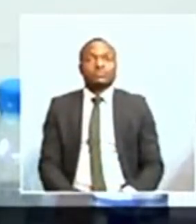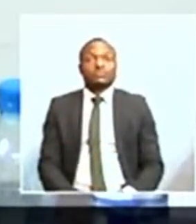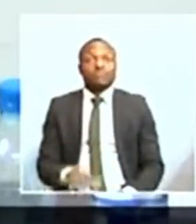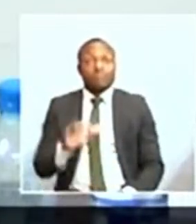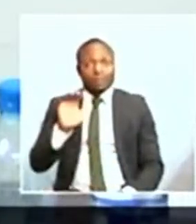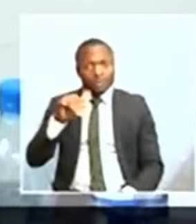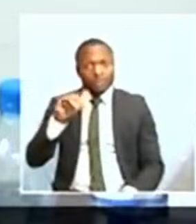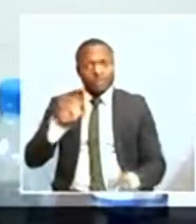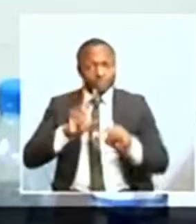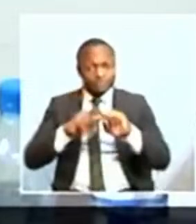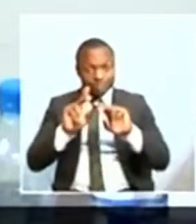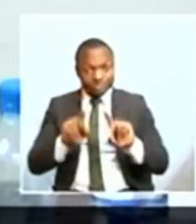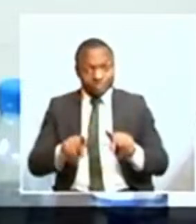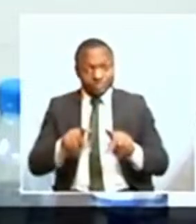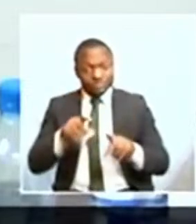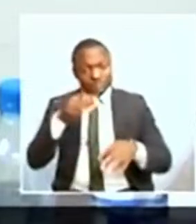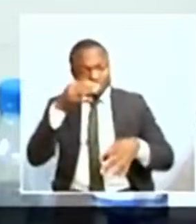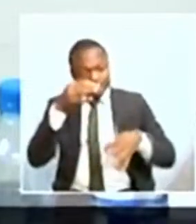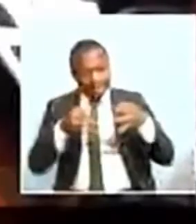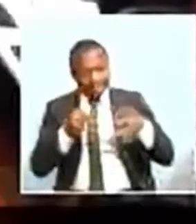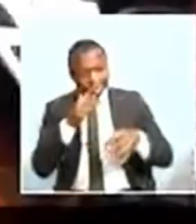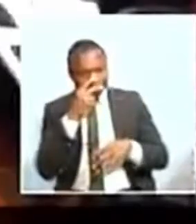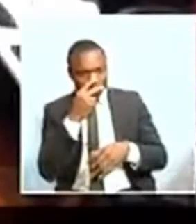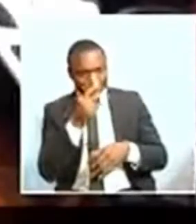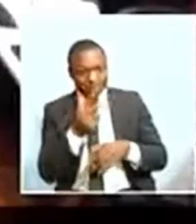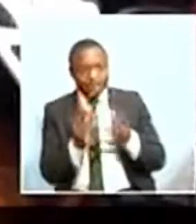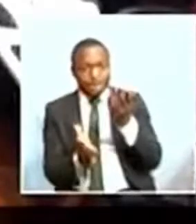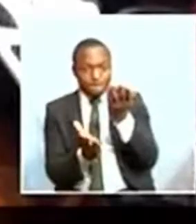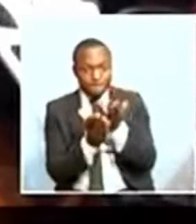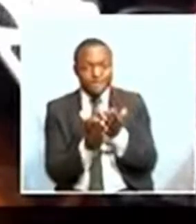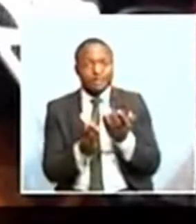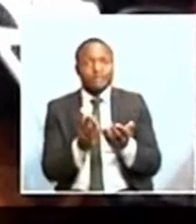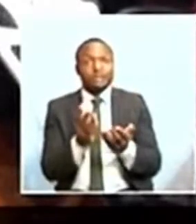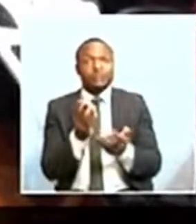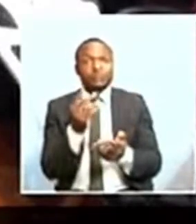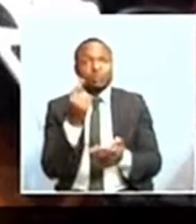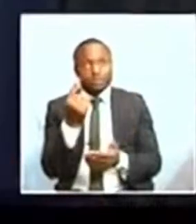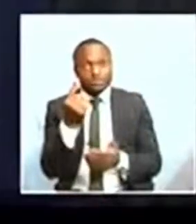Yes, Chair. If you look at Appendix 1,